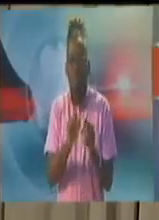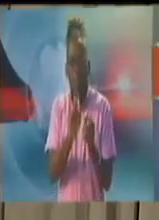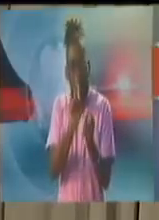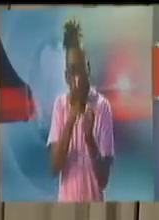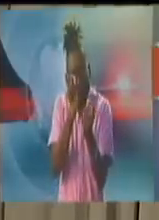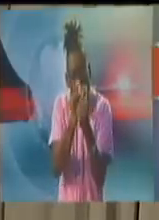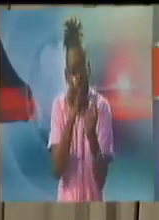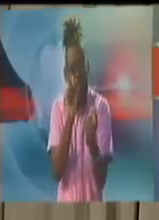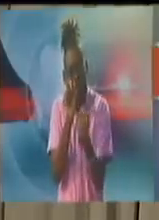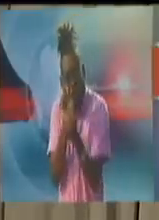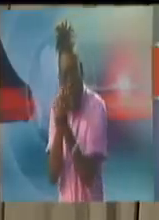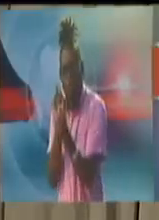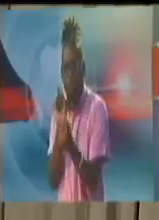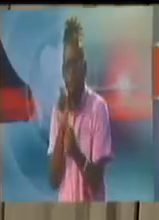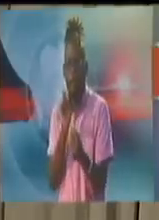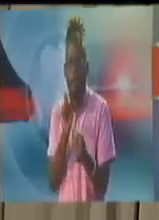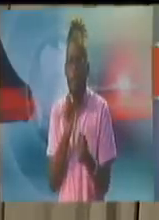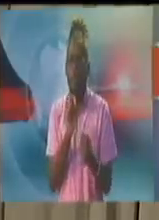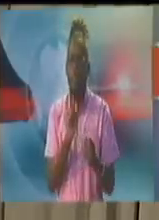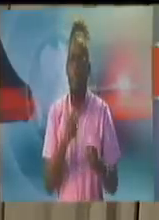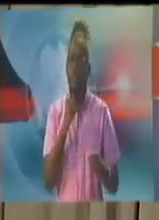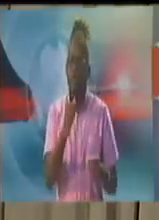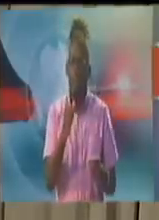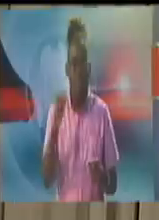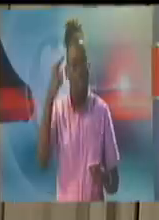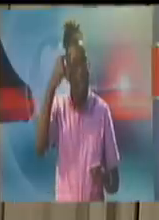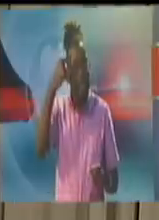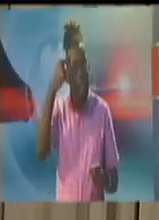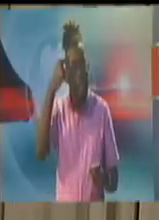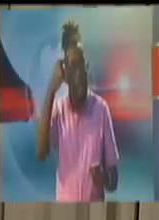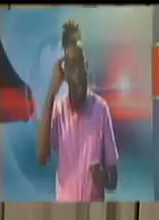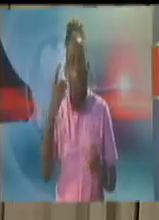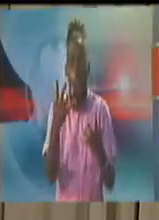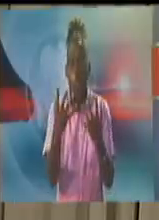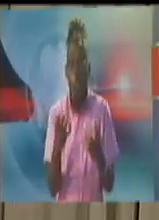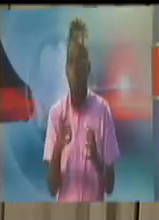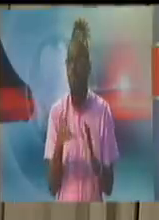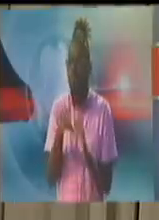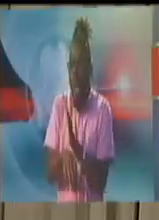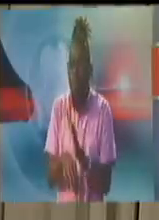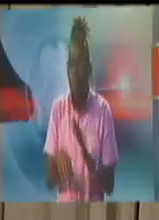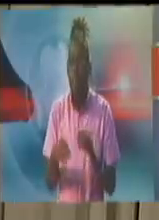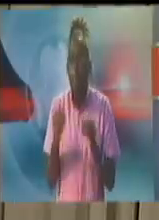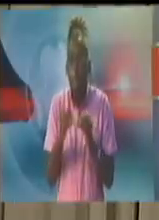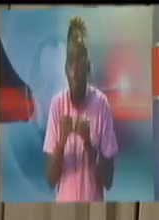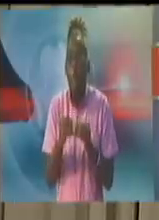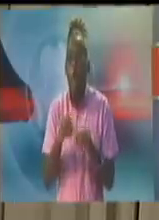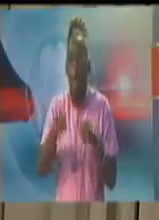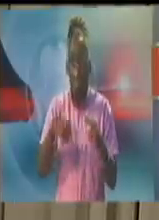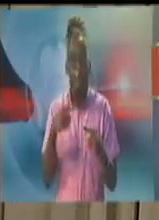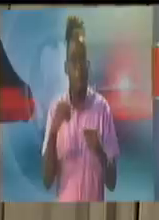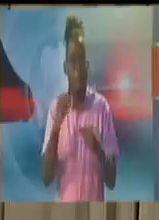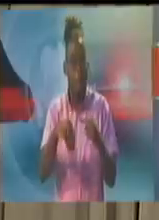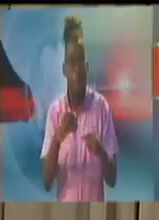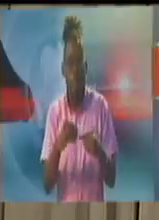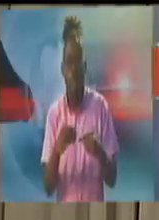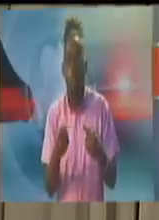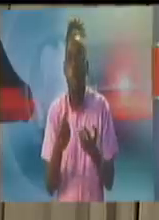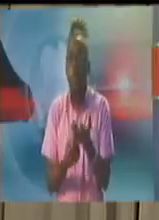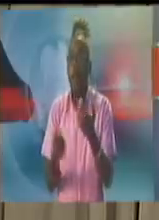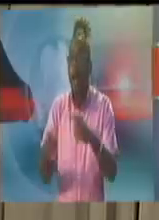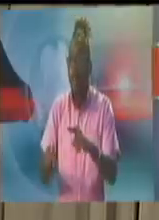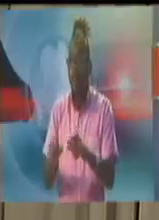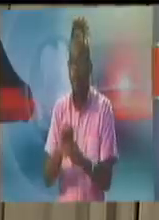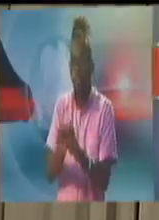being driven by the aspect of dropping crime and criminality. We will continue doing what we are and doing what we have to with national